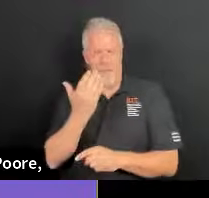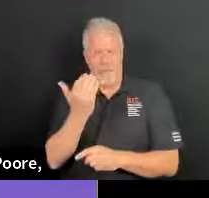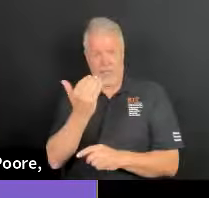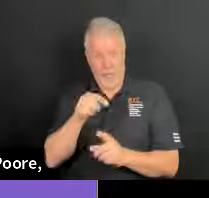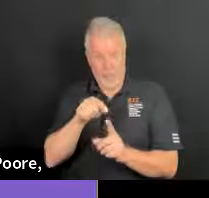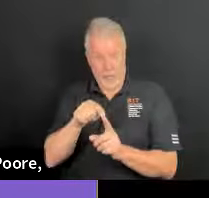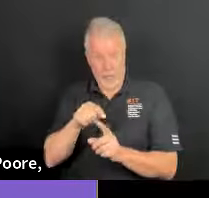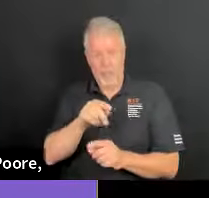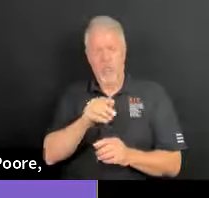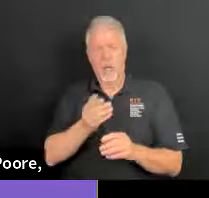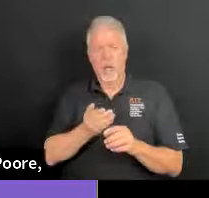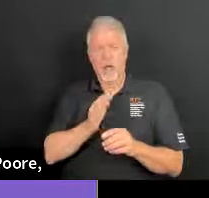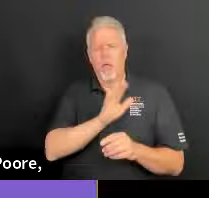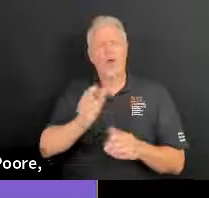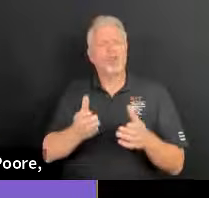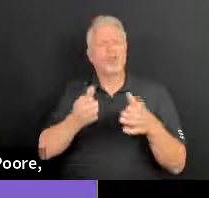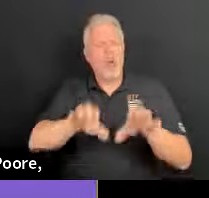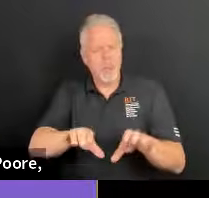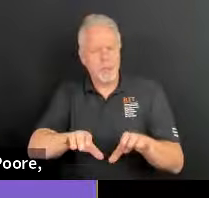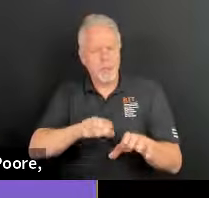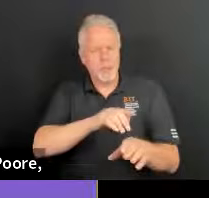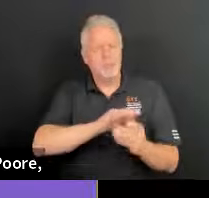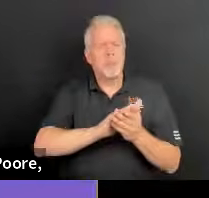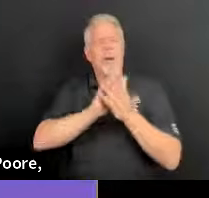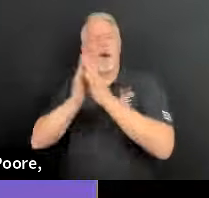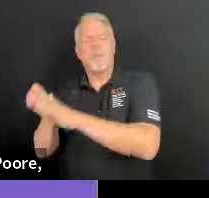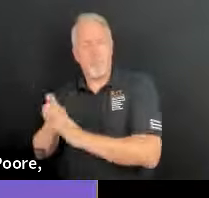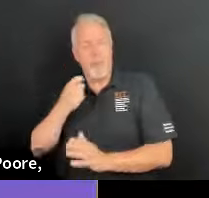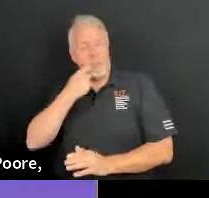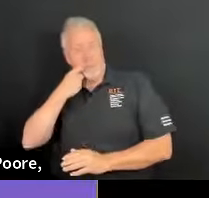around age 15 or before the age of 15, their chances of